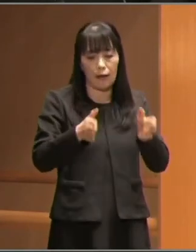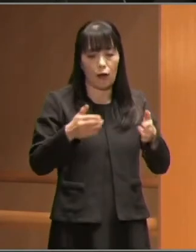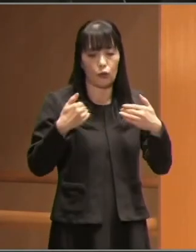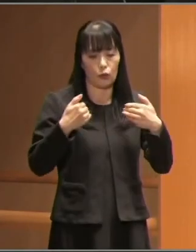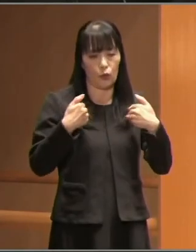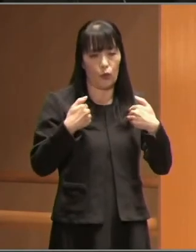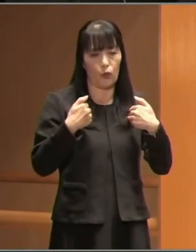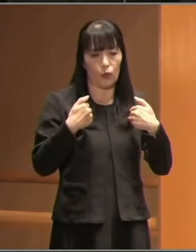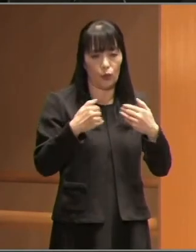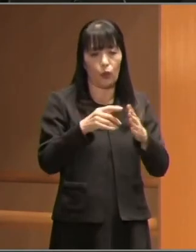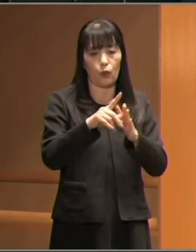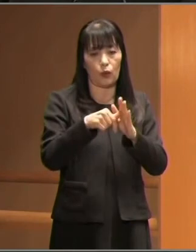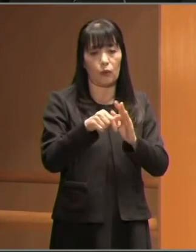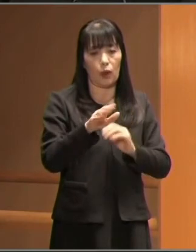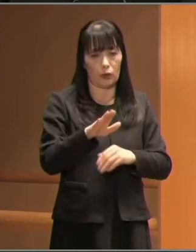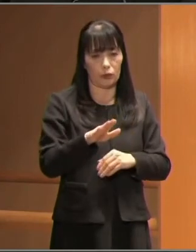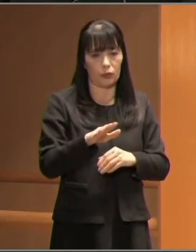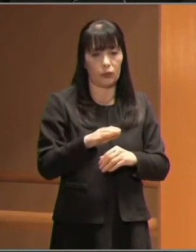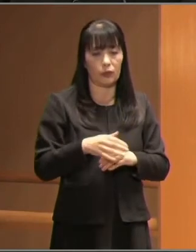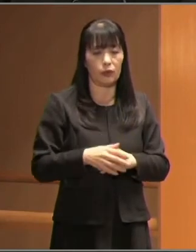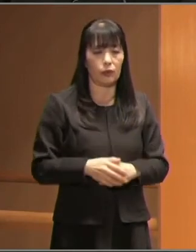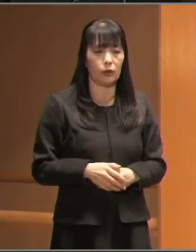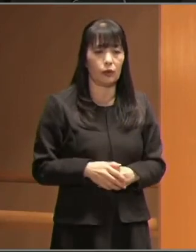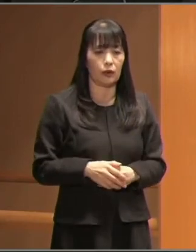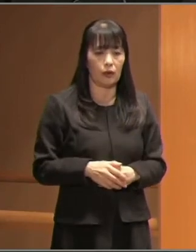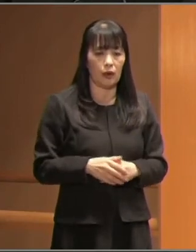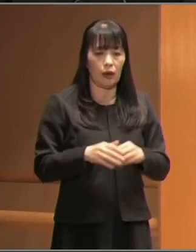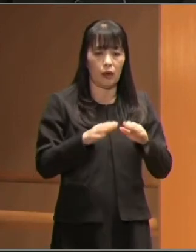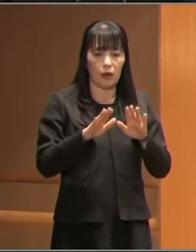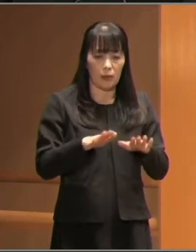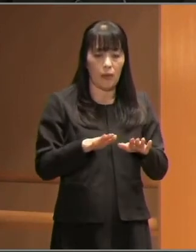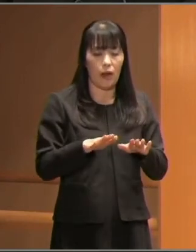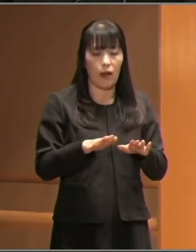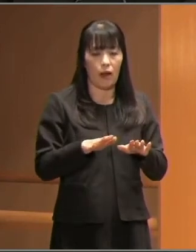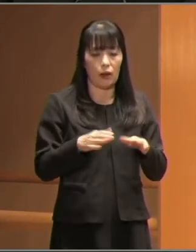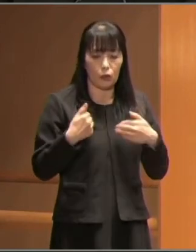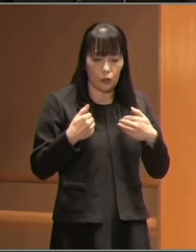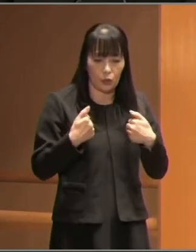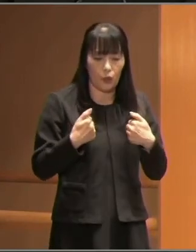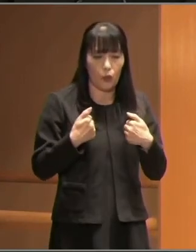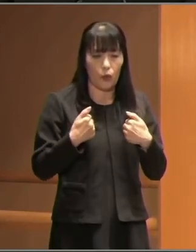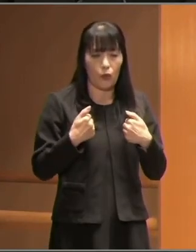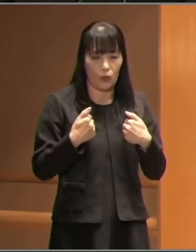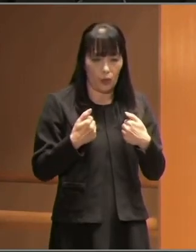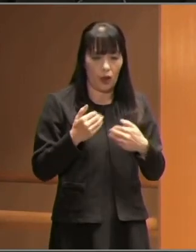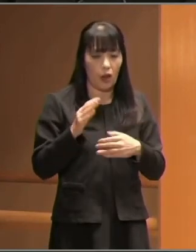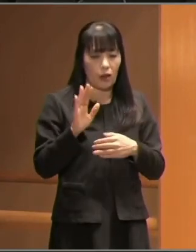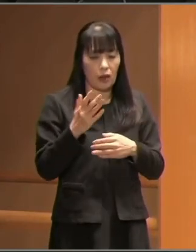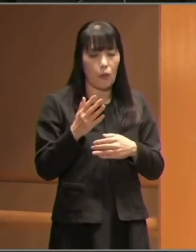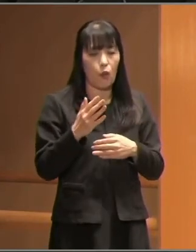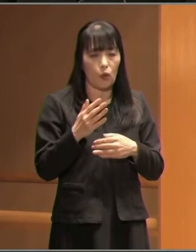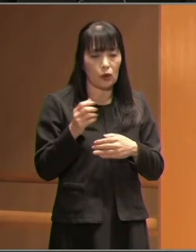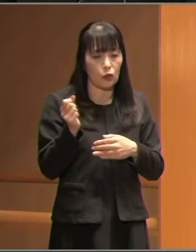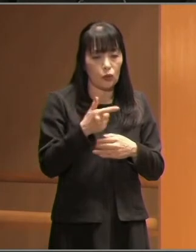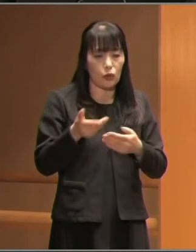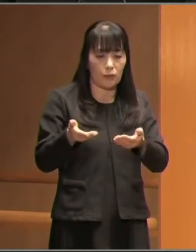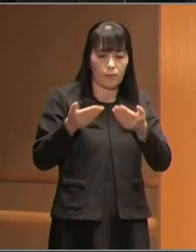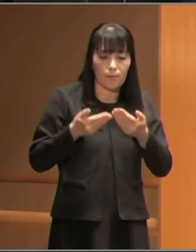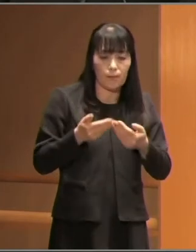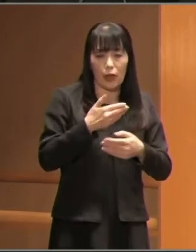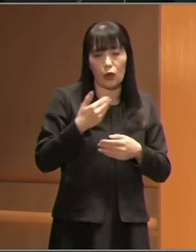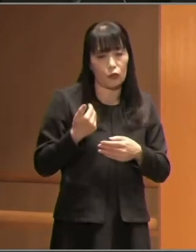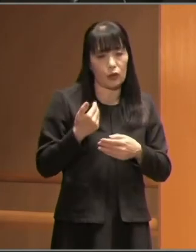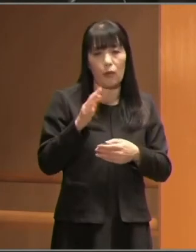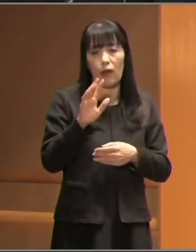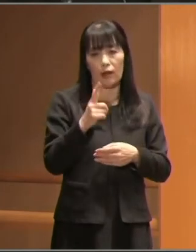year to get all these raw ingredients or the feedstock, and that is why we can't simply have